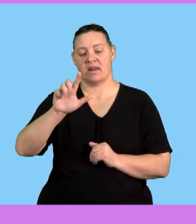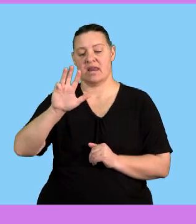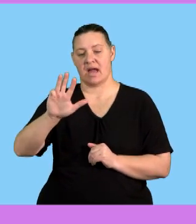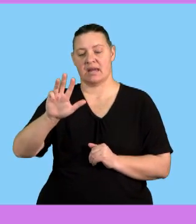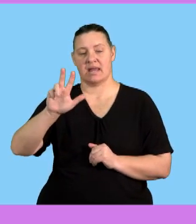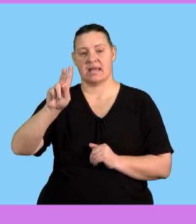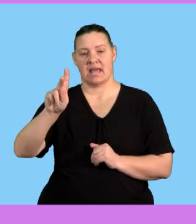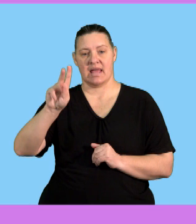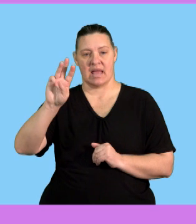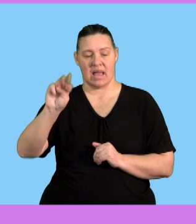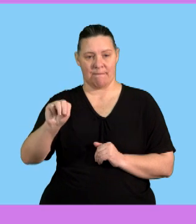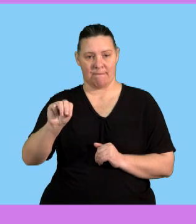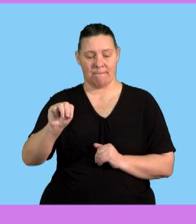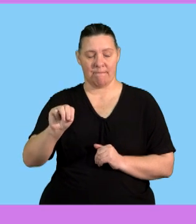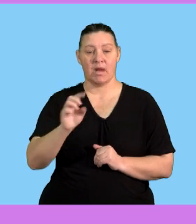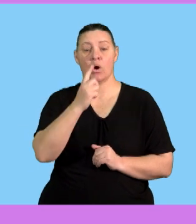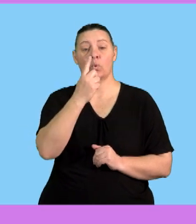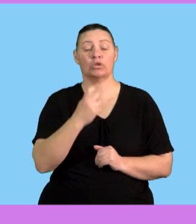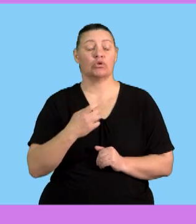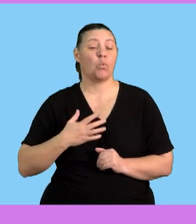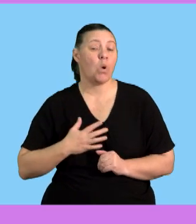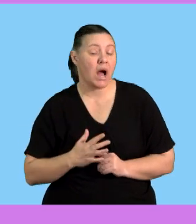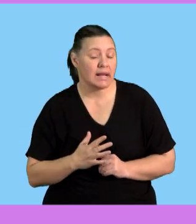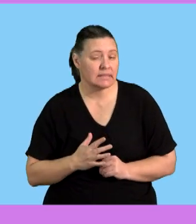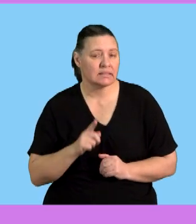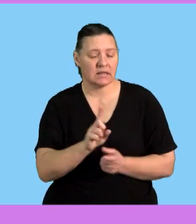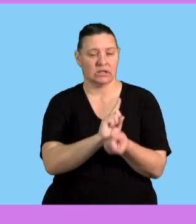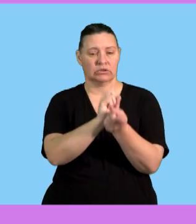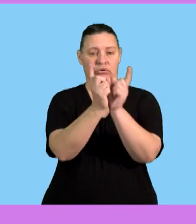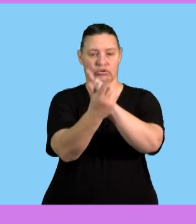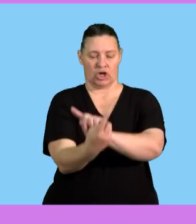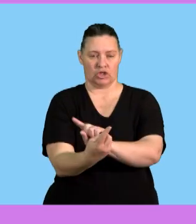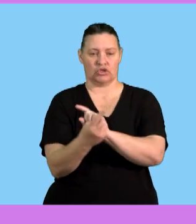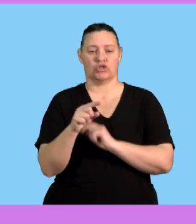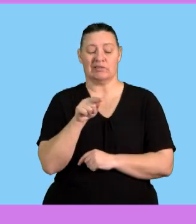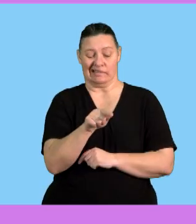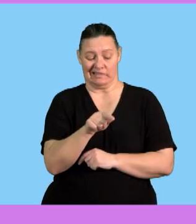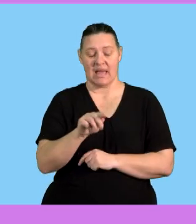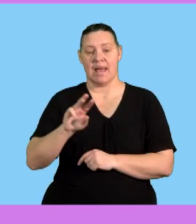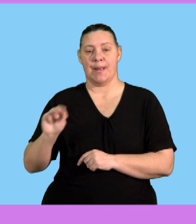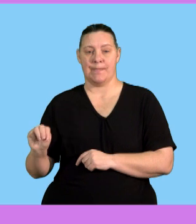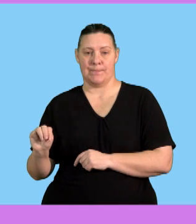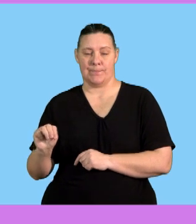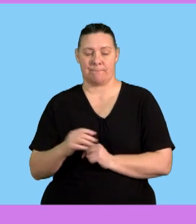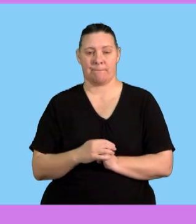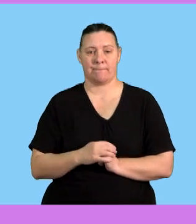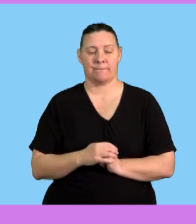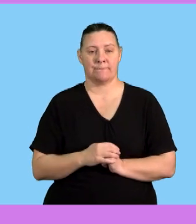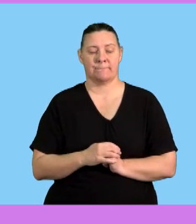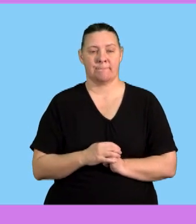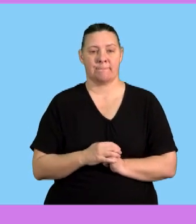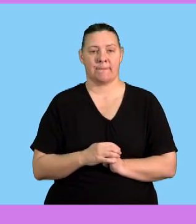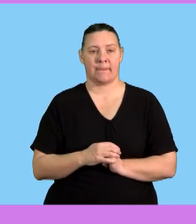779 kilometers. And the question says we must convert the distance to